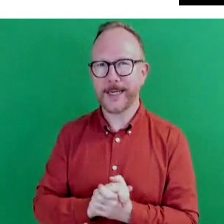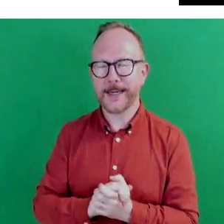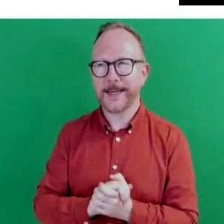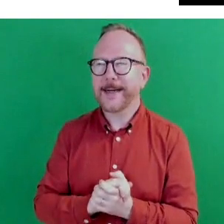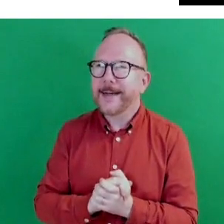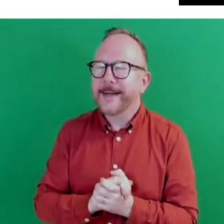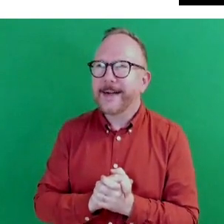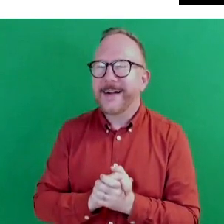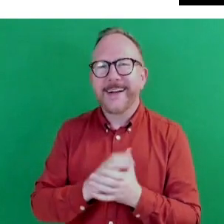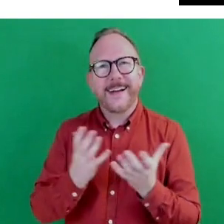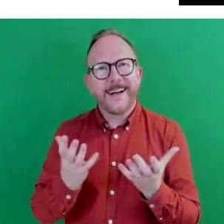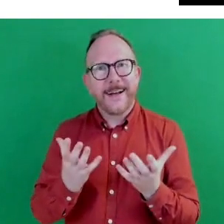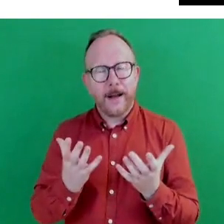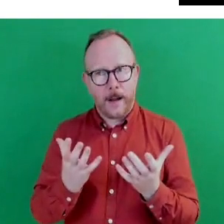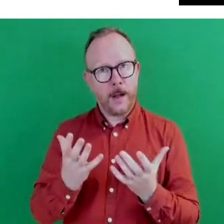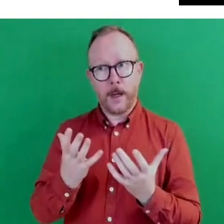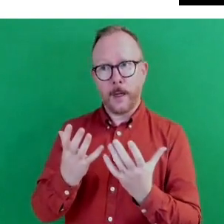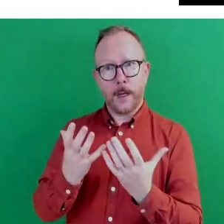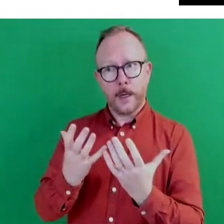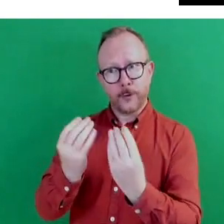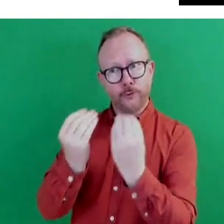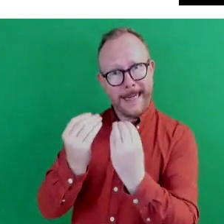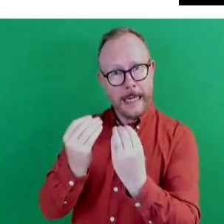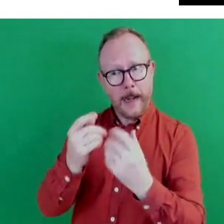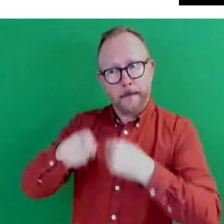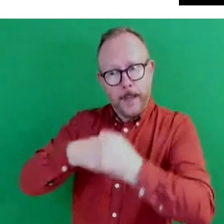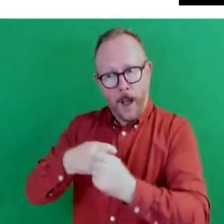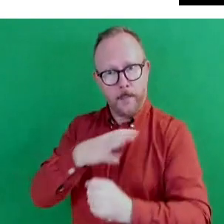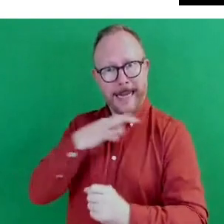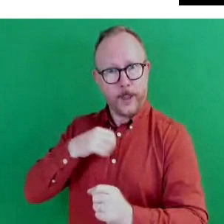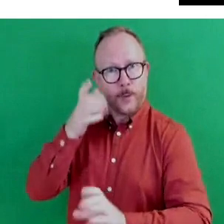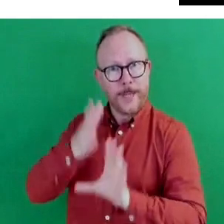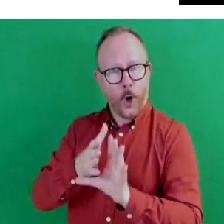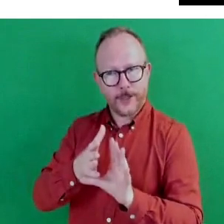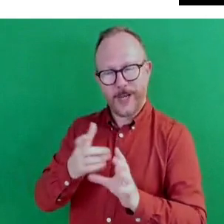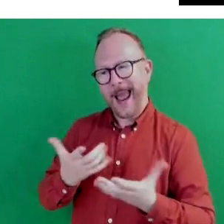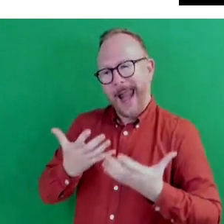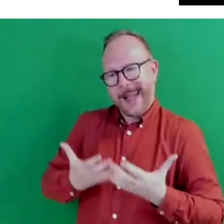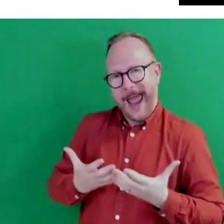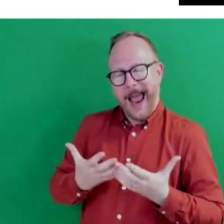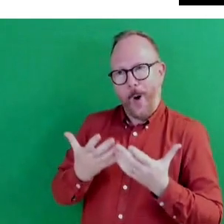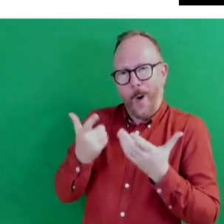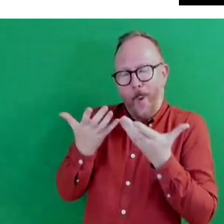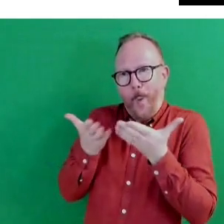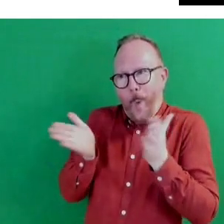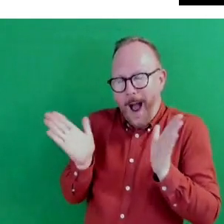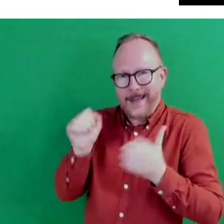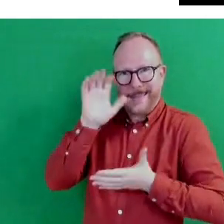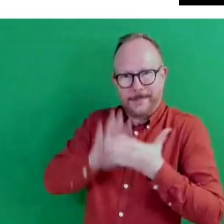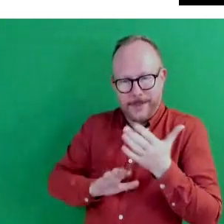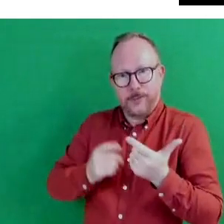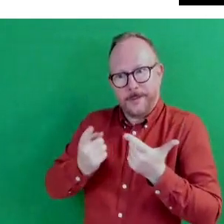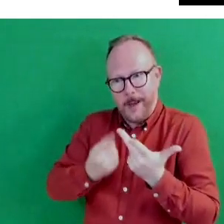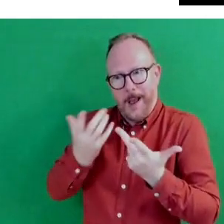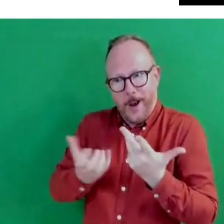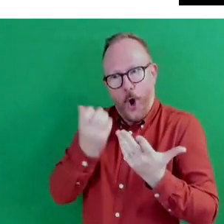in terms of the training for that, I think it would be quite interesting to have that wider aspect, because obviously you train in more than just, for example,